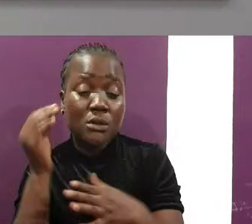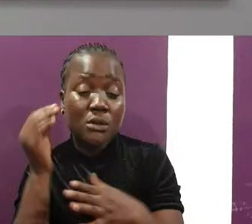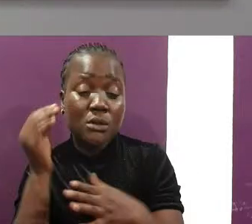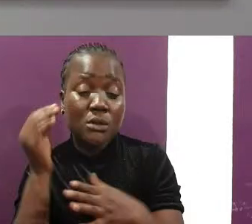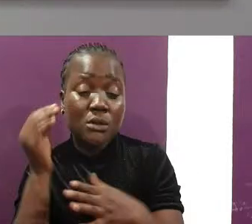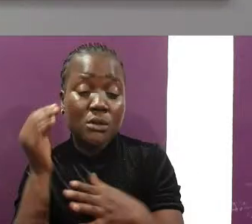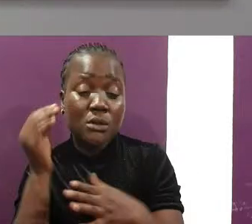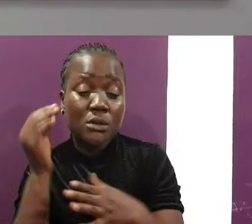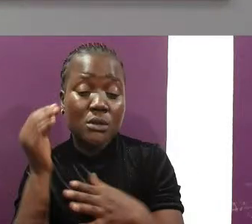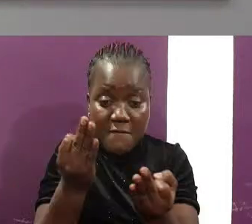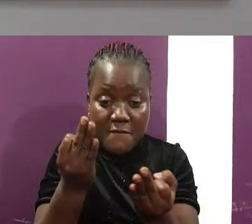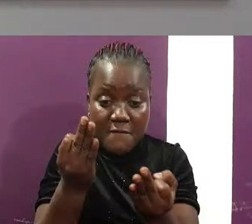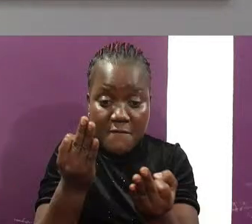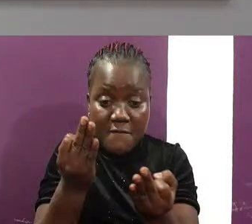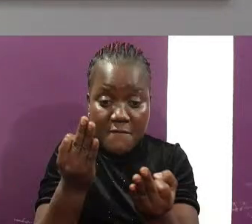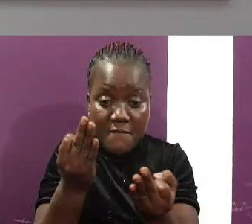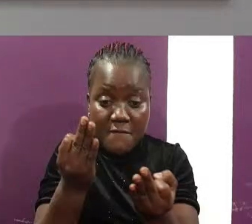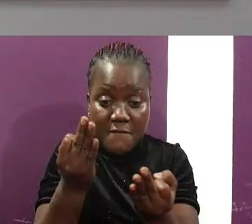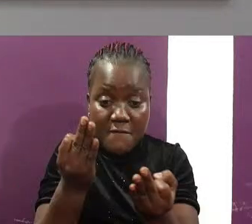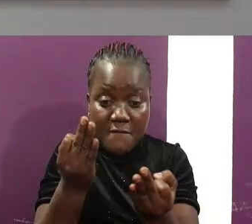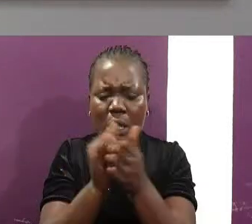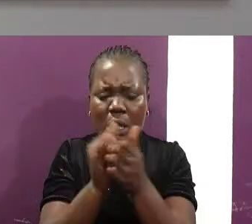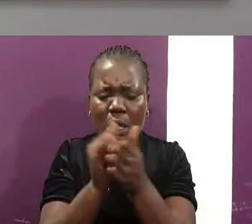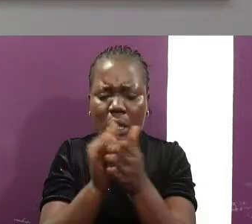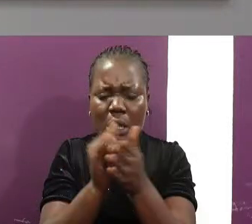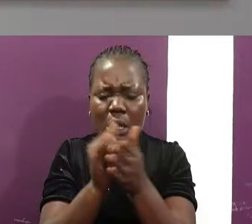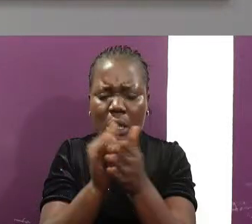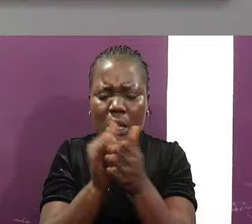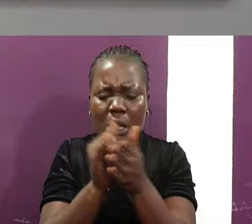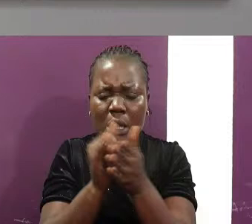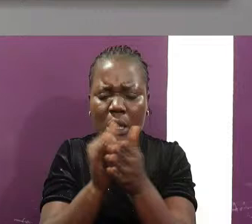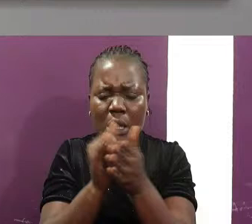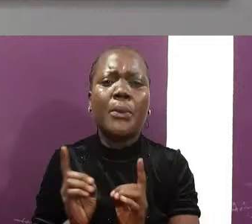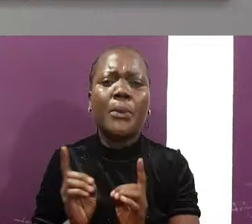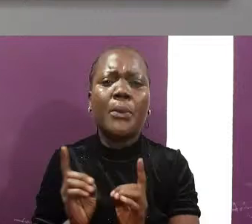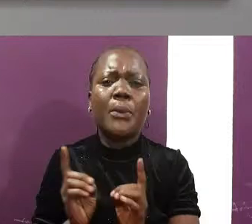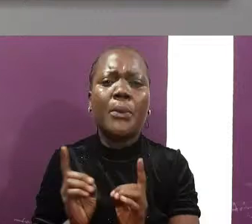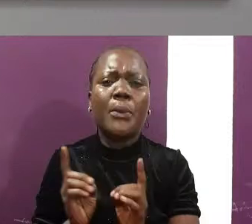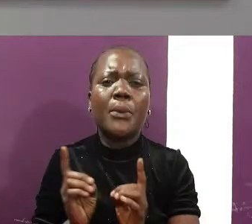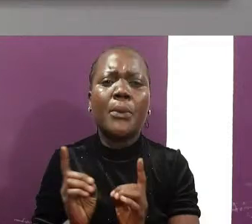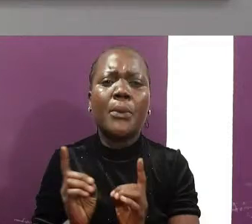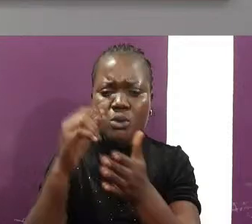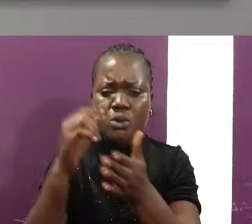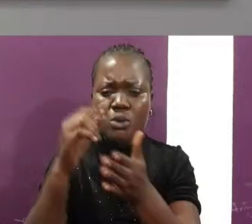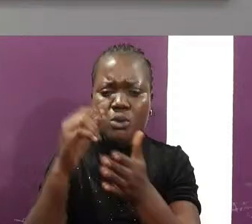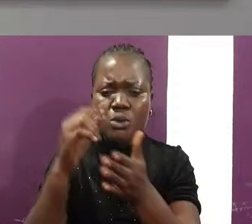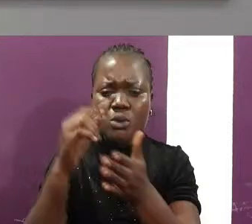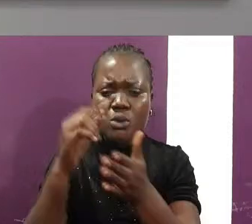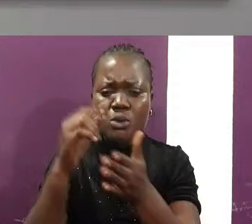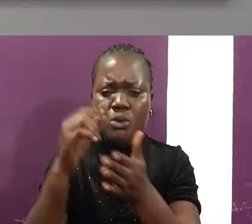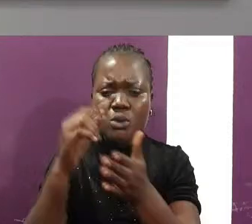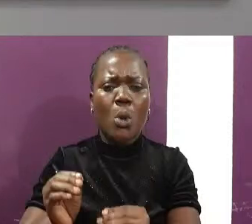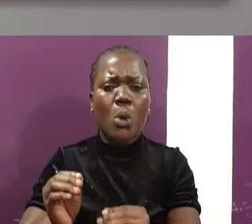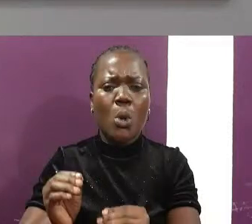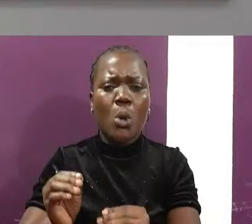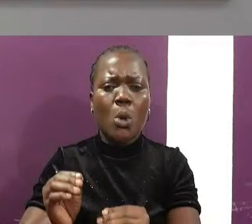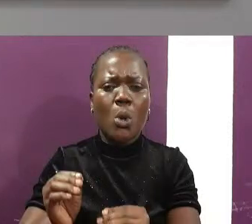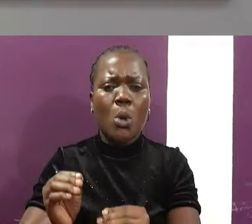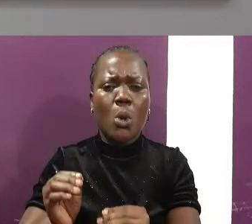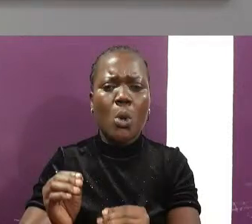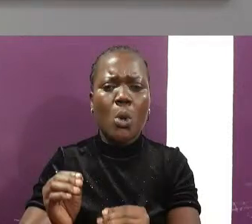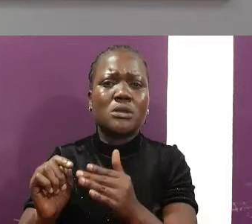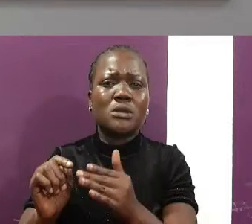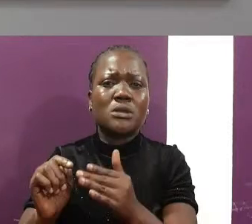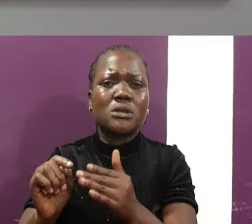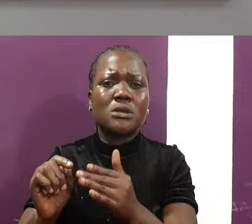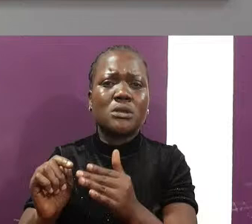nina so omu nyeno e ye di onu nyanko pondi ama mose e inti se omainu tie na so omu ya ne e di onu nyanko pondi ama kan enano